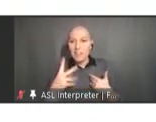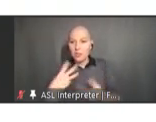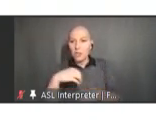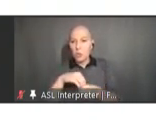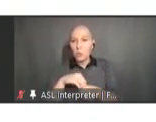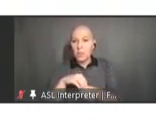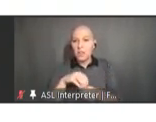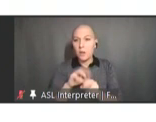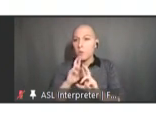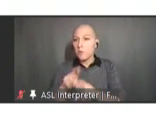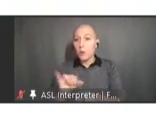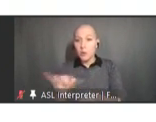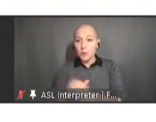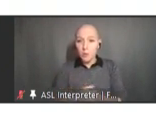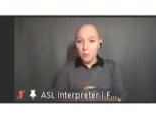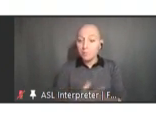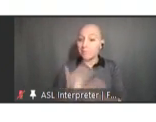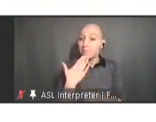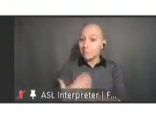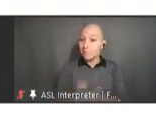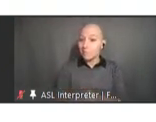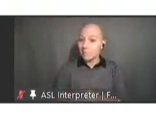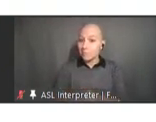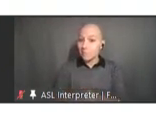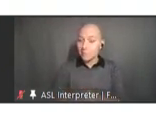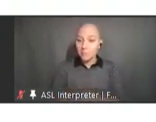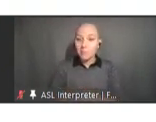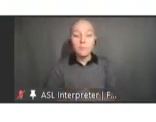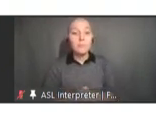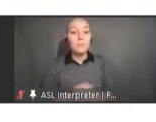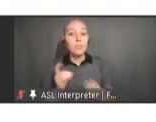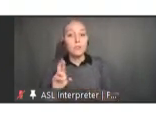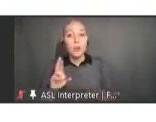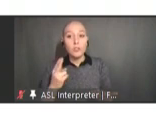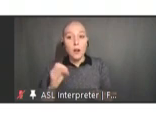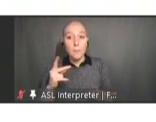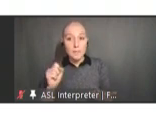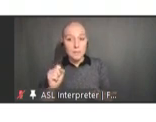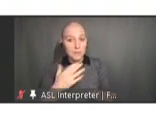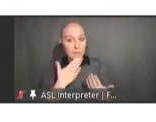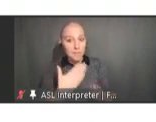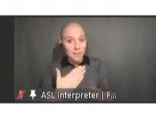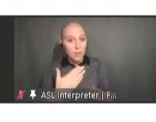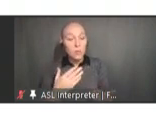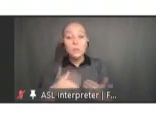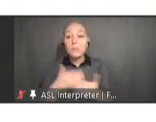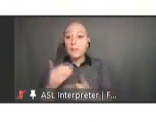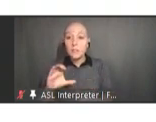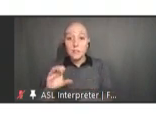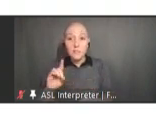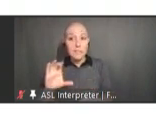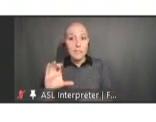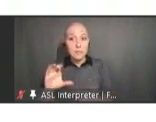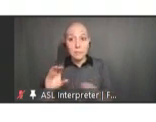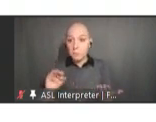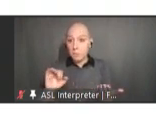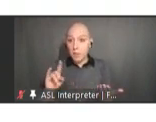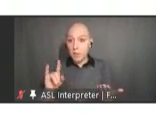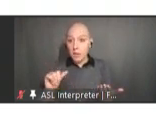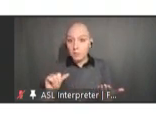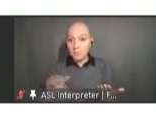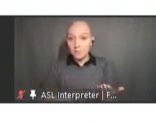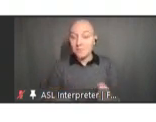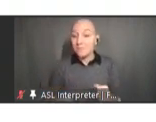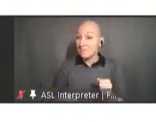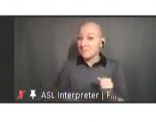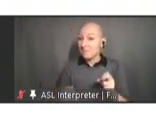much. Thank you, Mary Beth. Next, CDC, Melinda. Okay, can you hear me